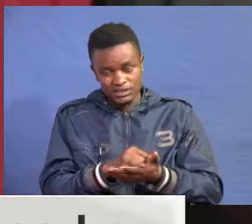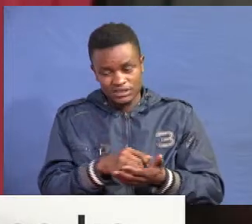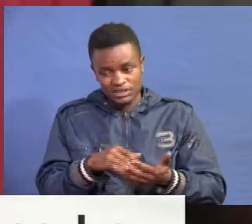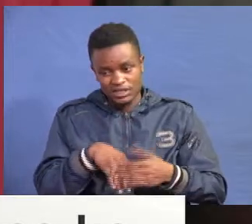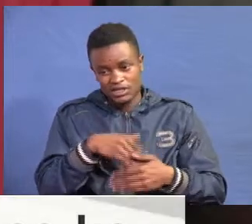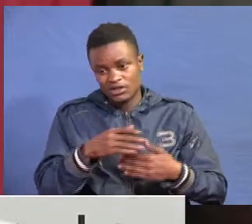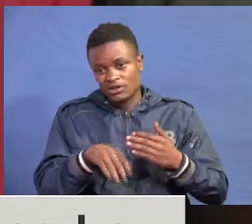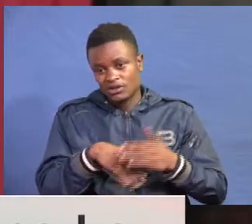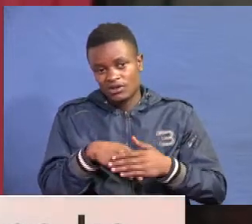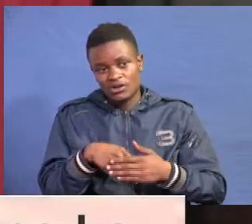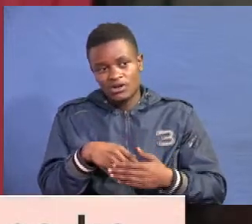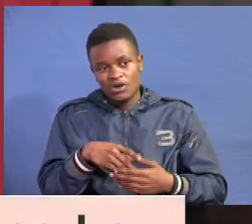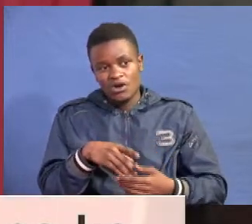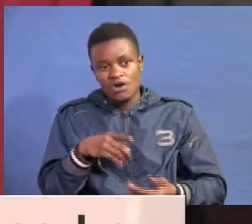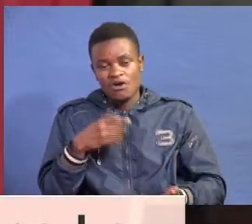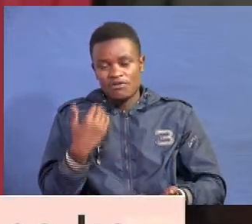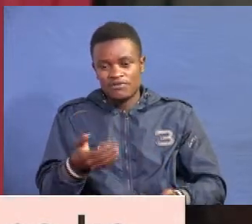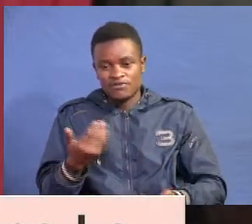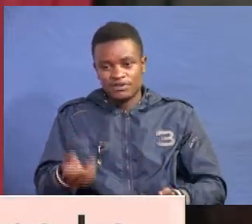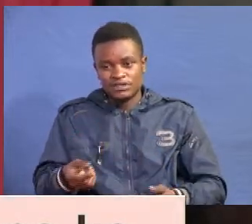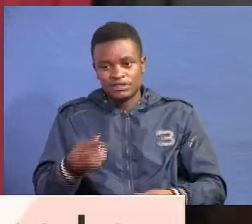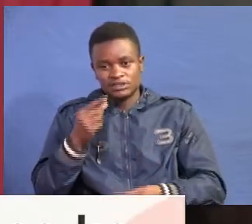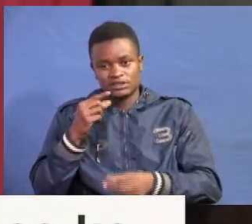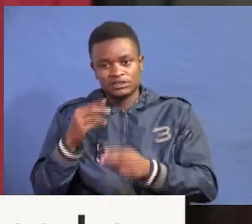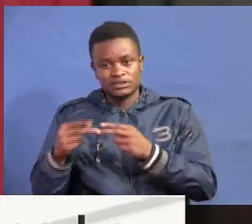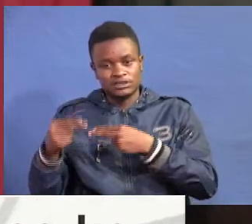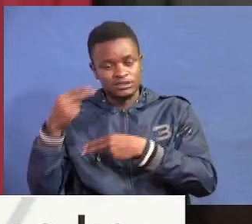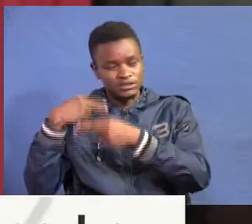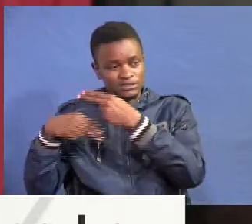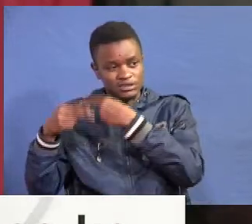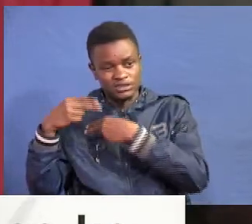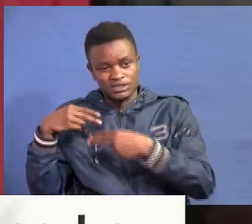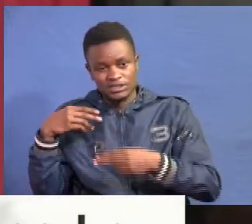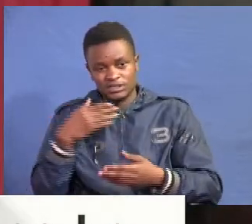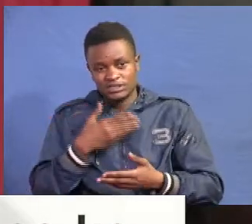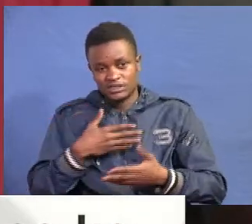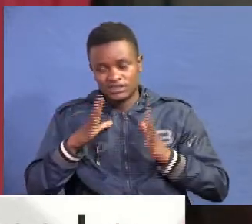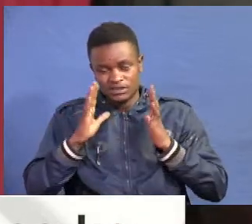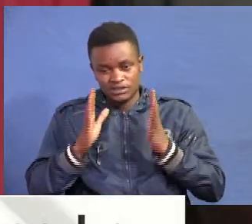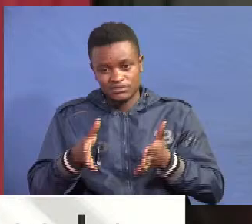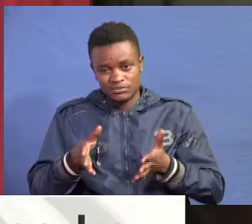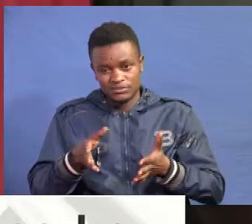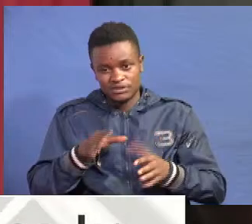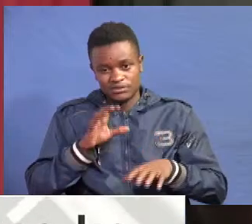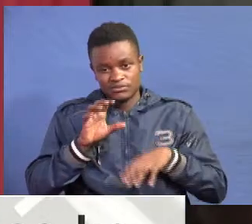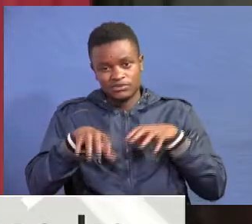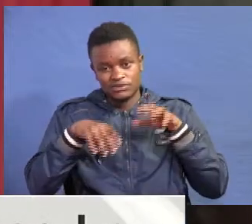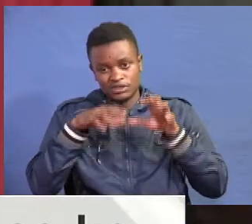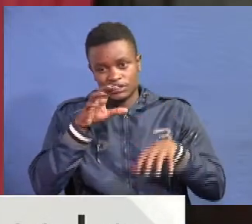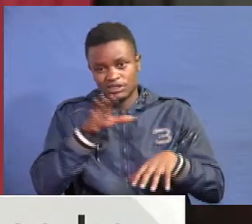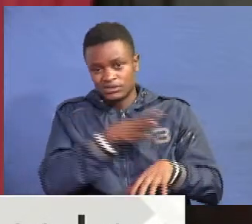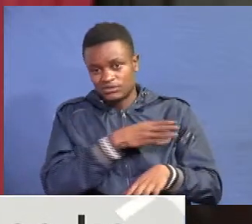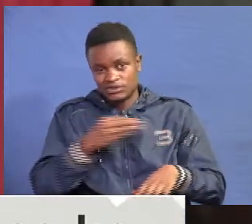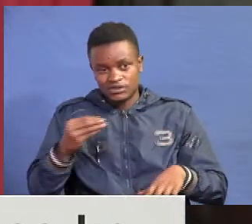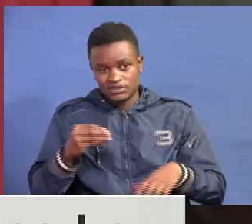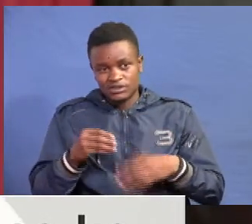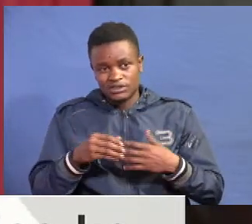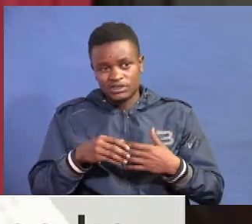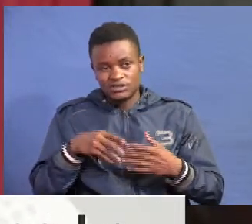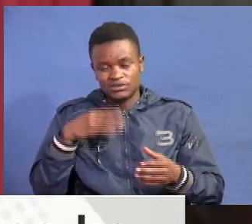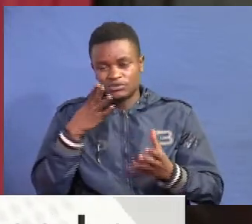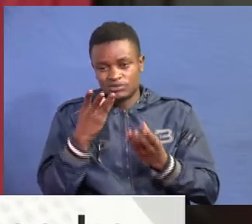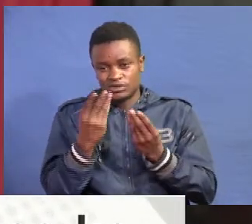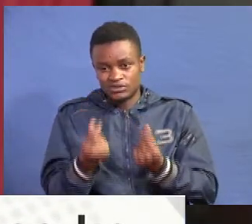kihistoria ya migogoro ya binadamu na wanyama isuluhishwe, wananchi